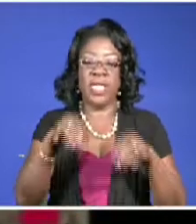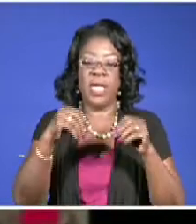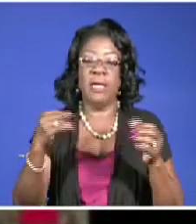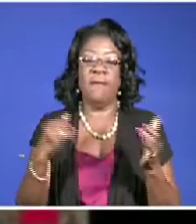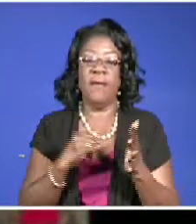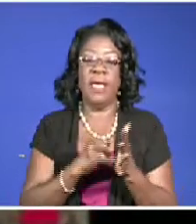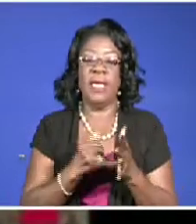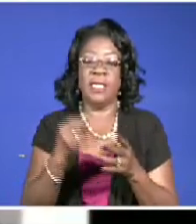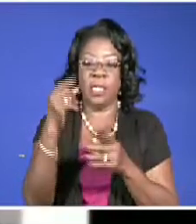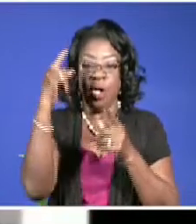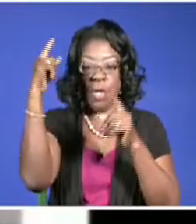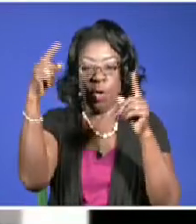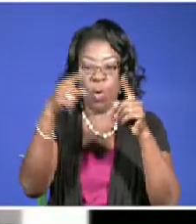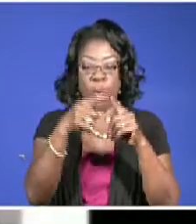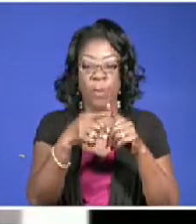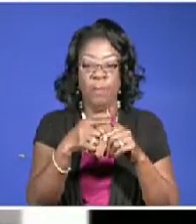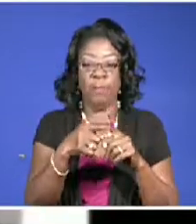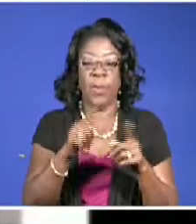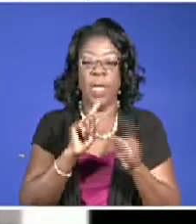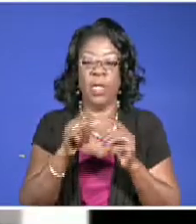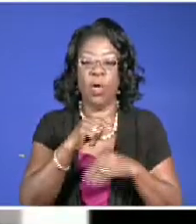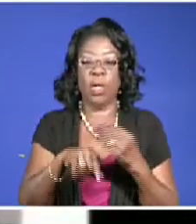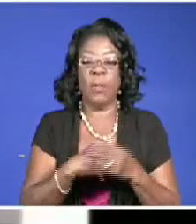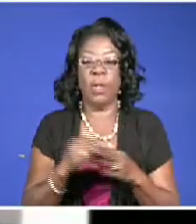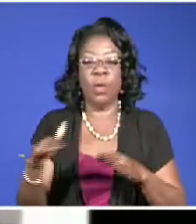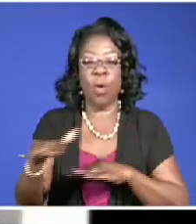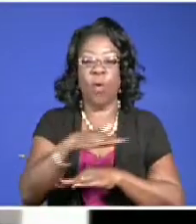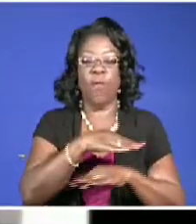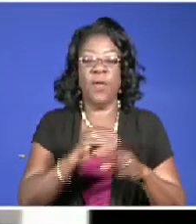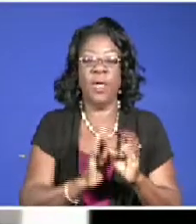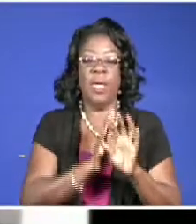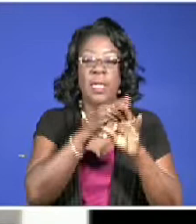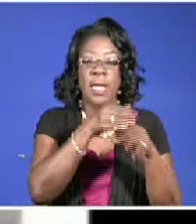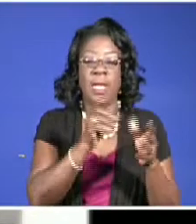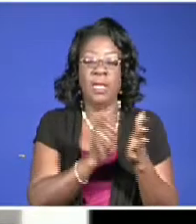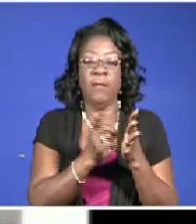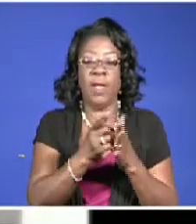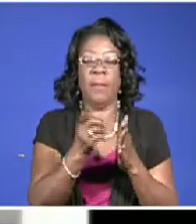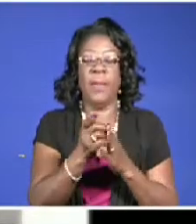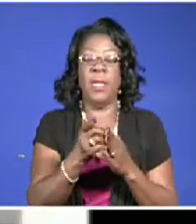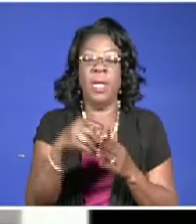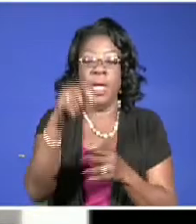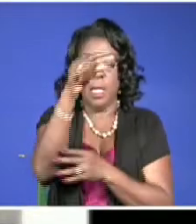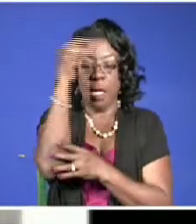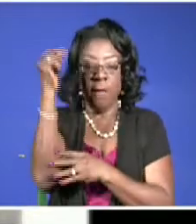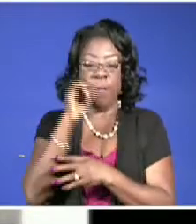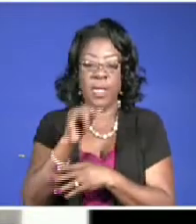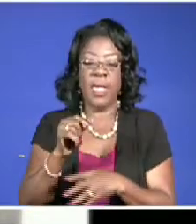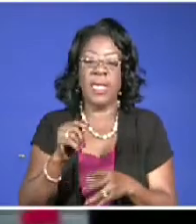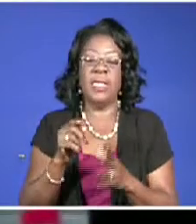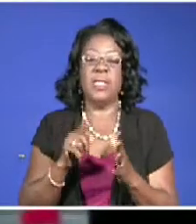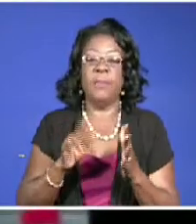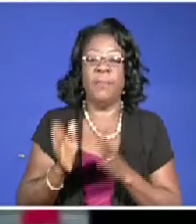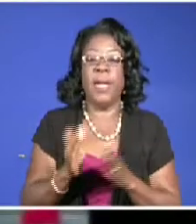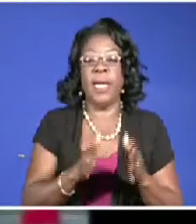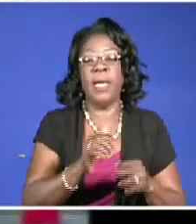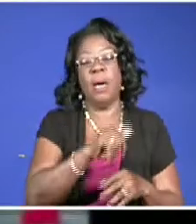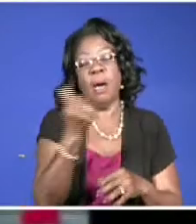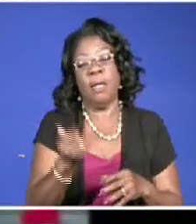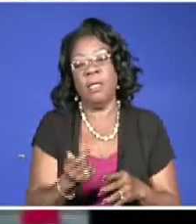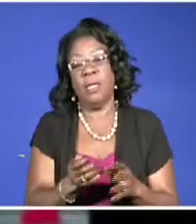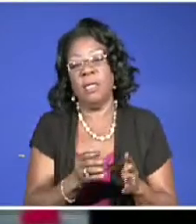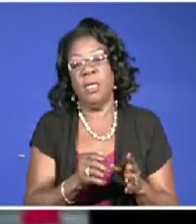in addition to the over-the-hill development, the government is implementing other initiatives to impact the environment to fulfill the